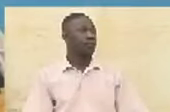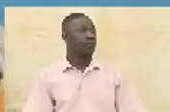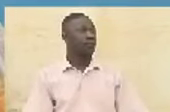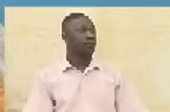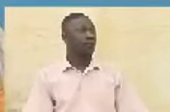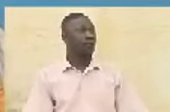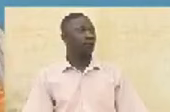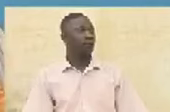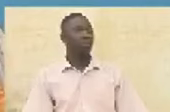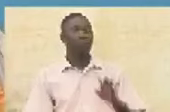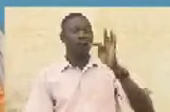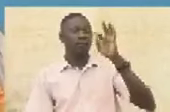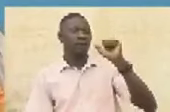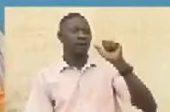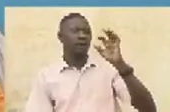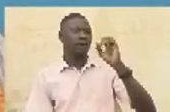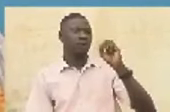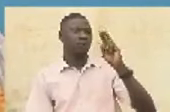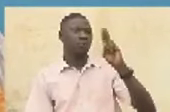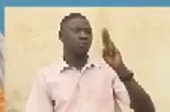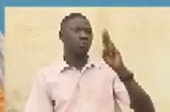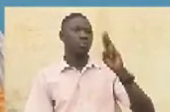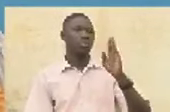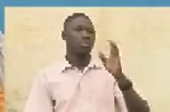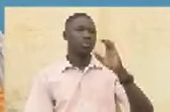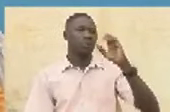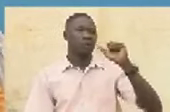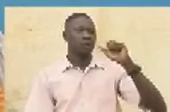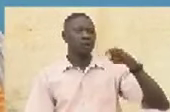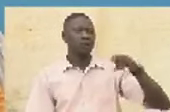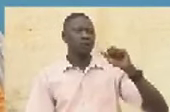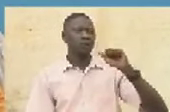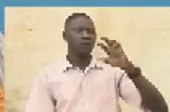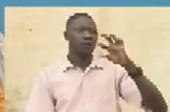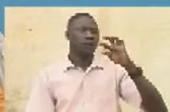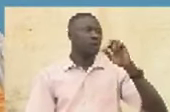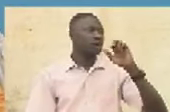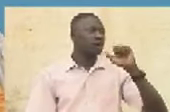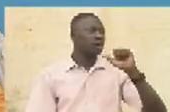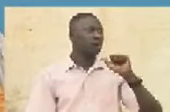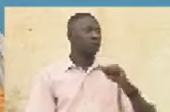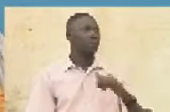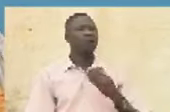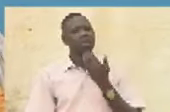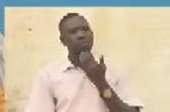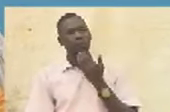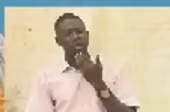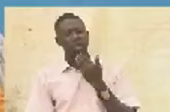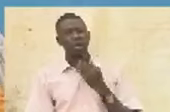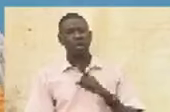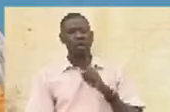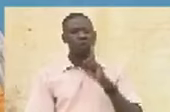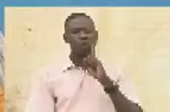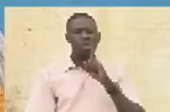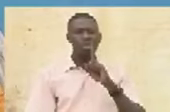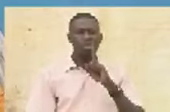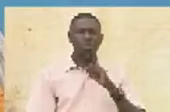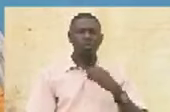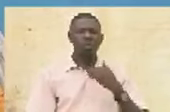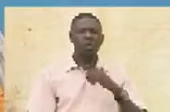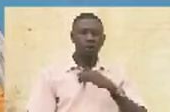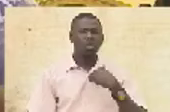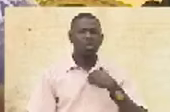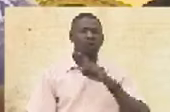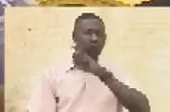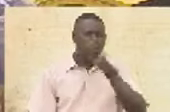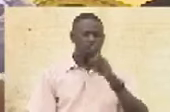Fatou Camara. He katu la kline filter la left edge le selan. Ako, he said there is one